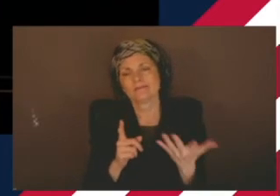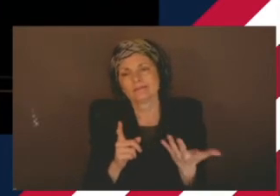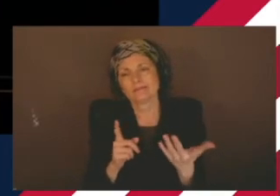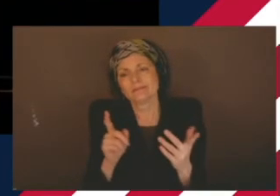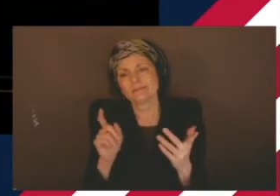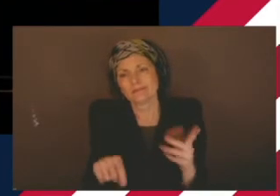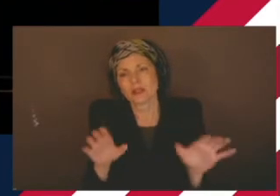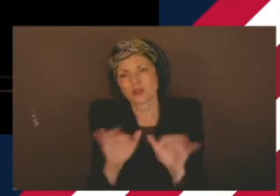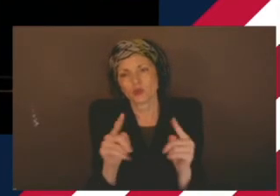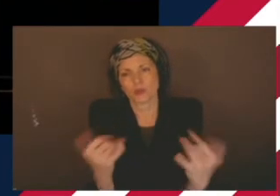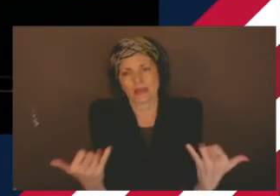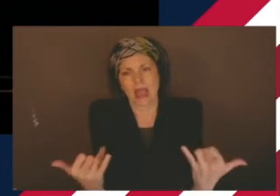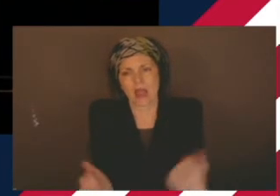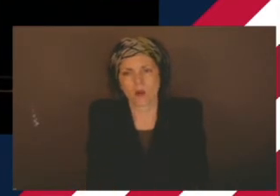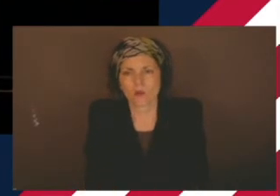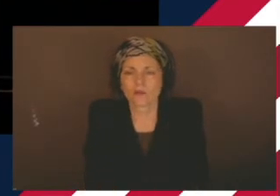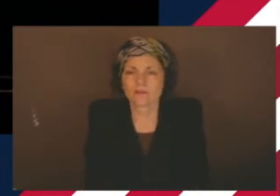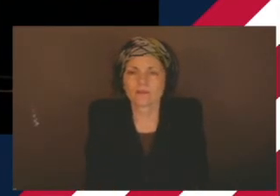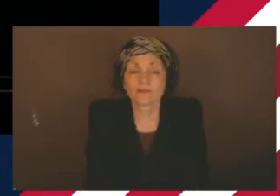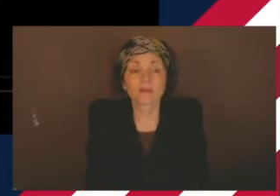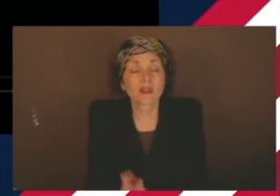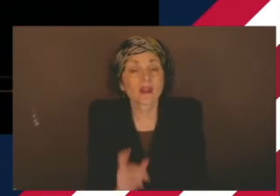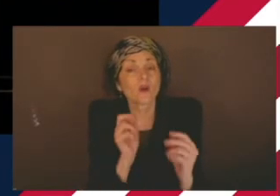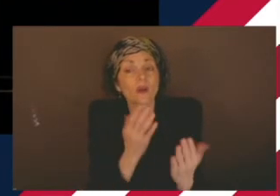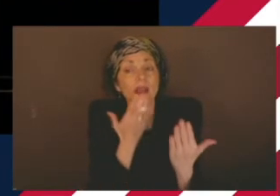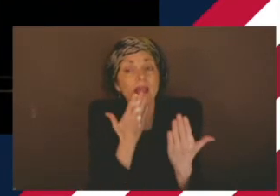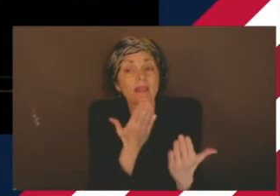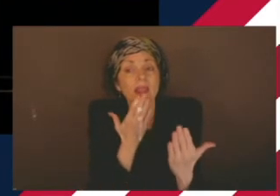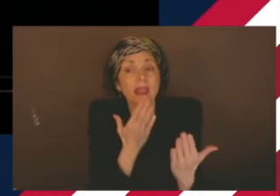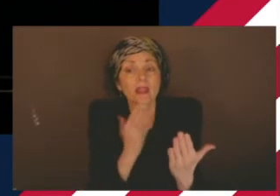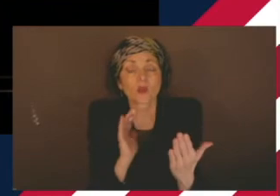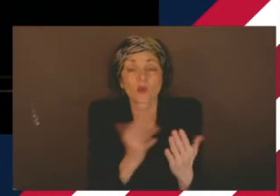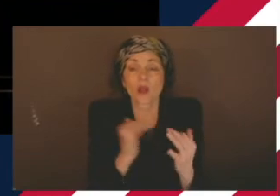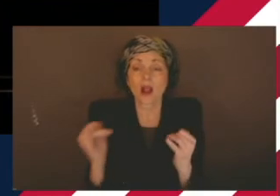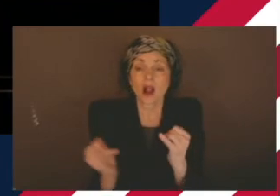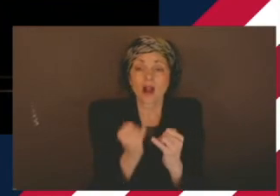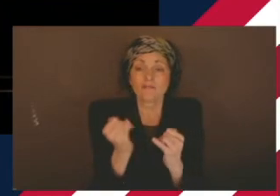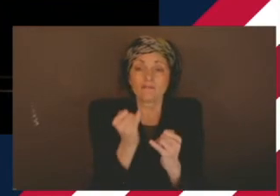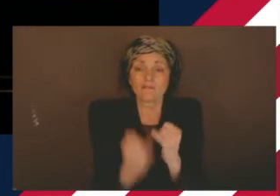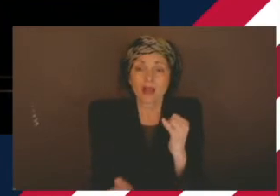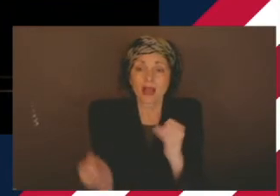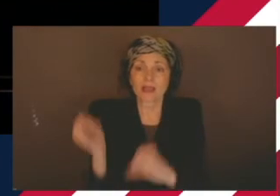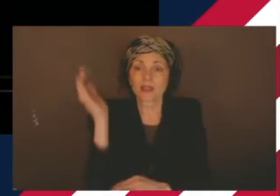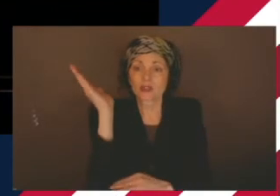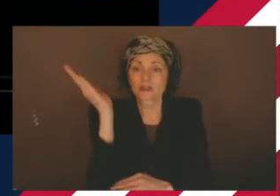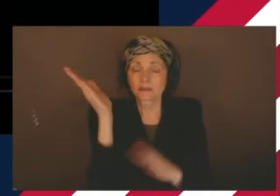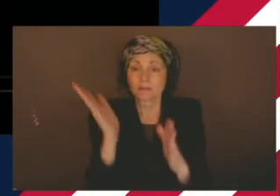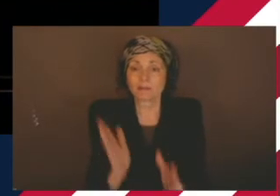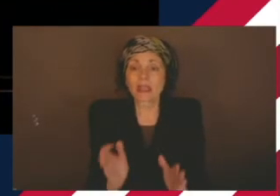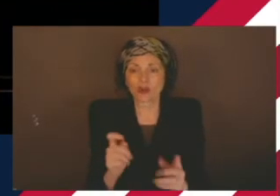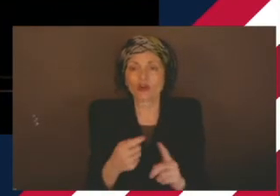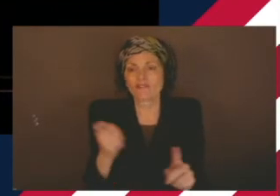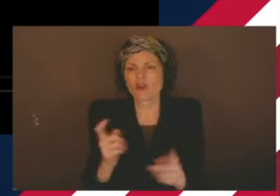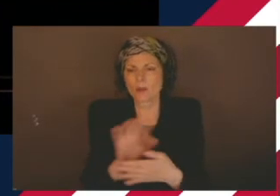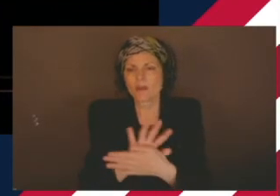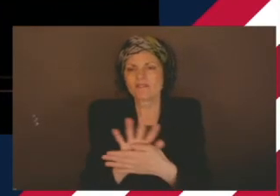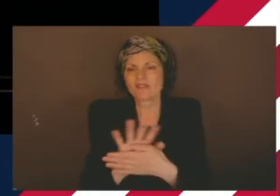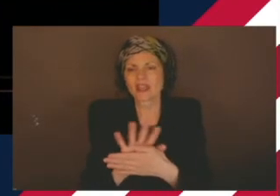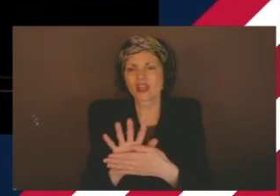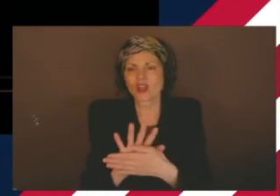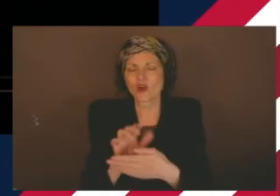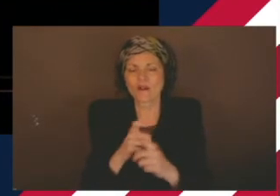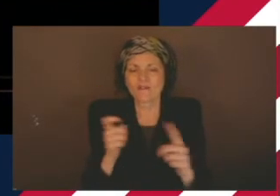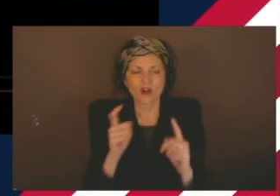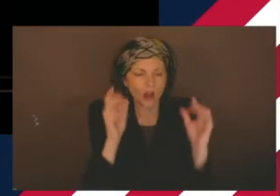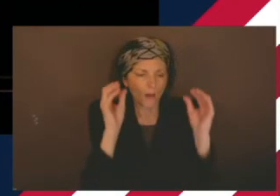All right, thank you. And our final speaker will come from a pre-tape video from Professor